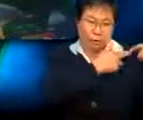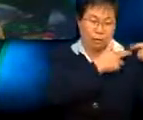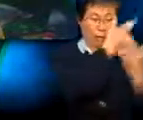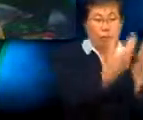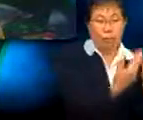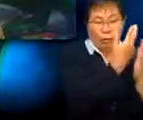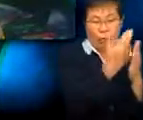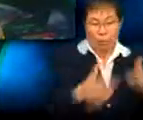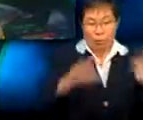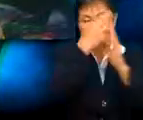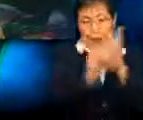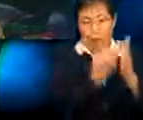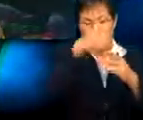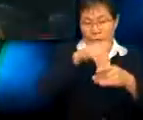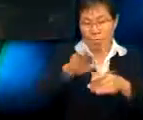body.